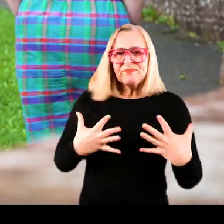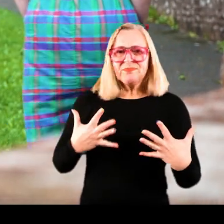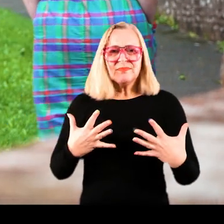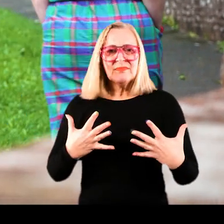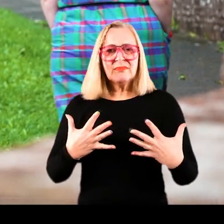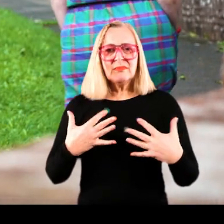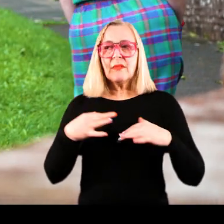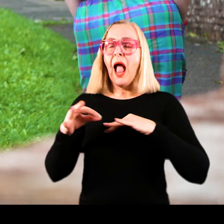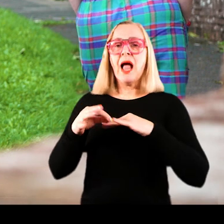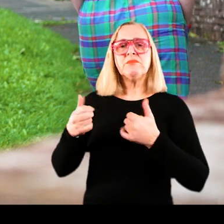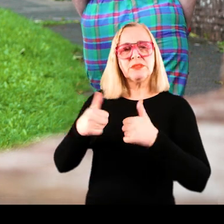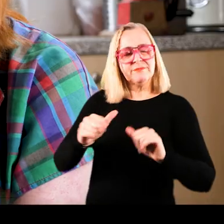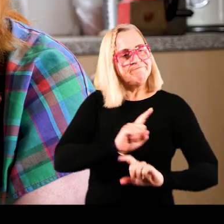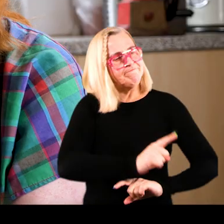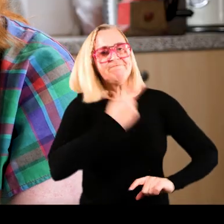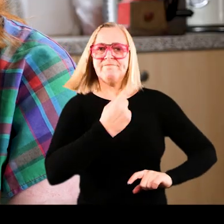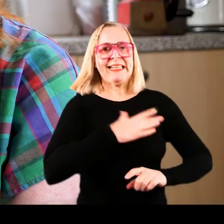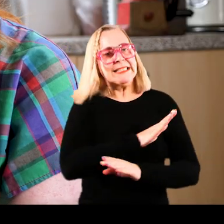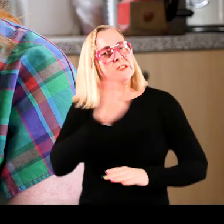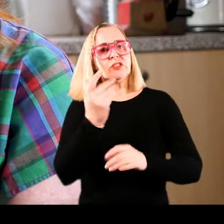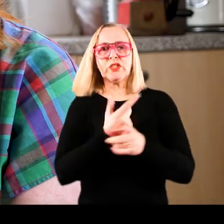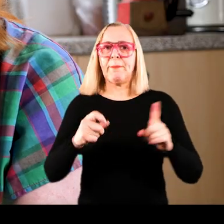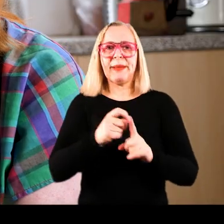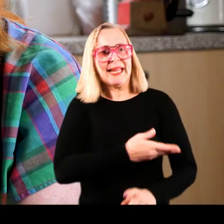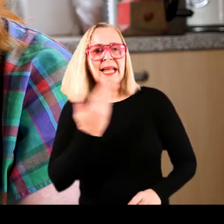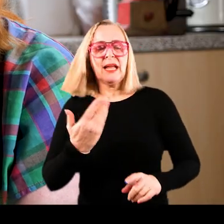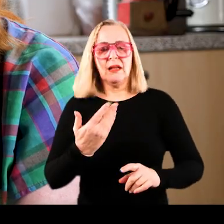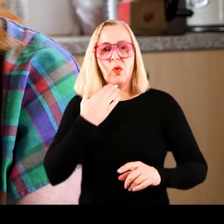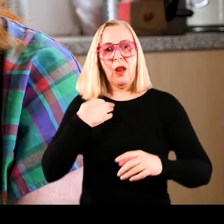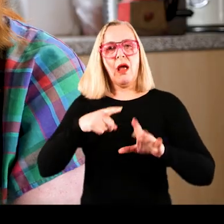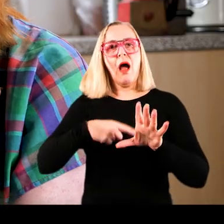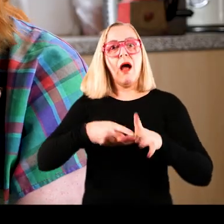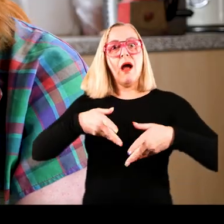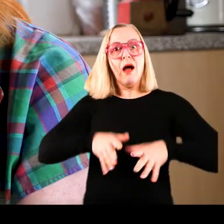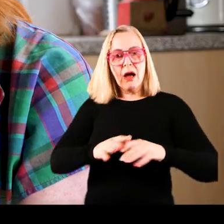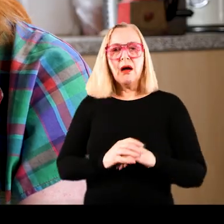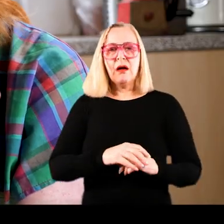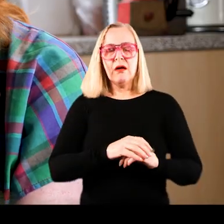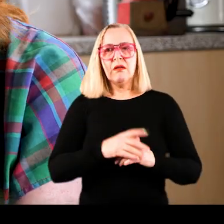When my husband did eventually drag me to the GP after my youngest was born,